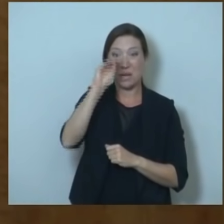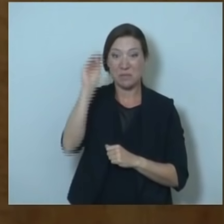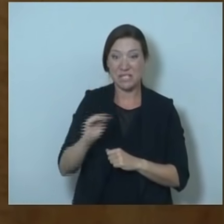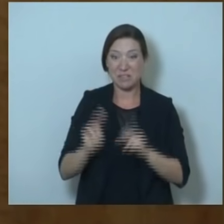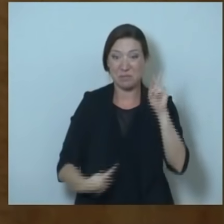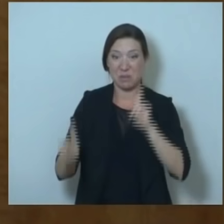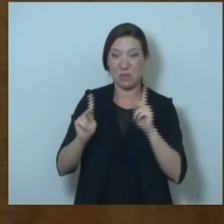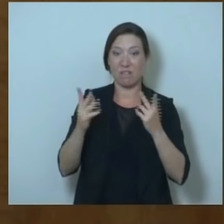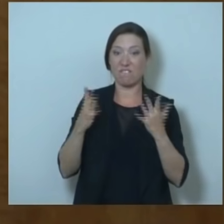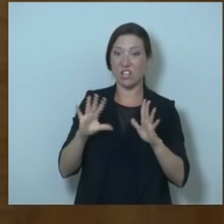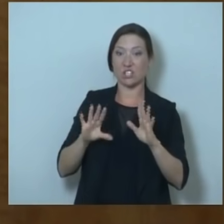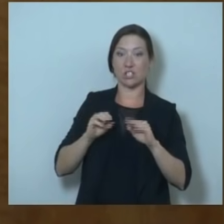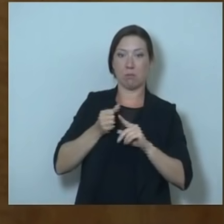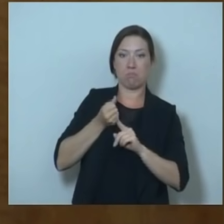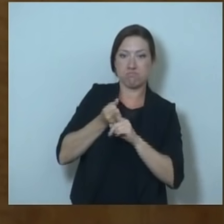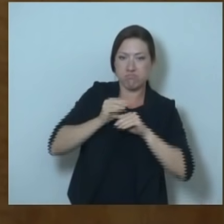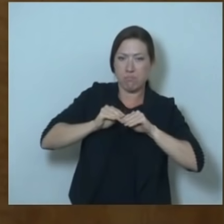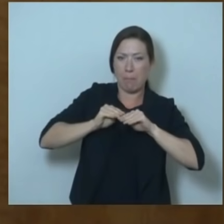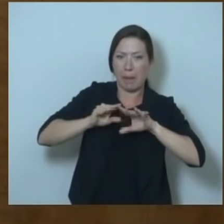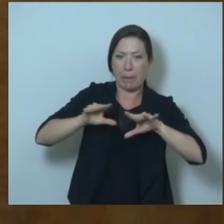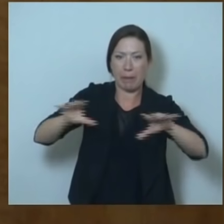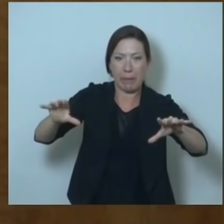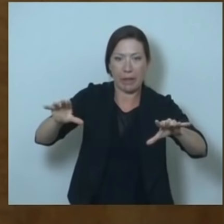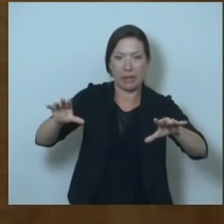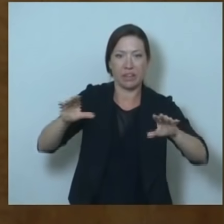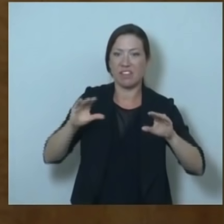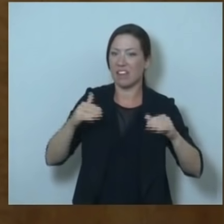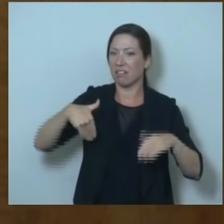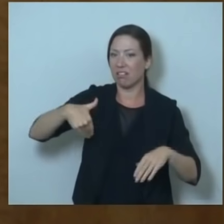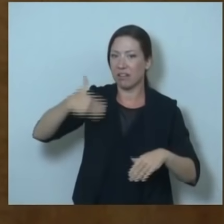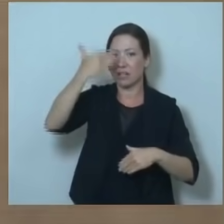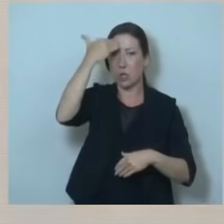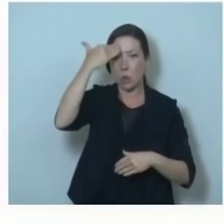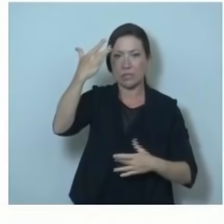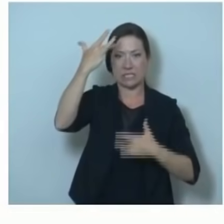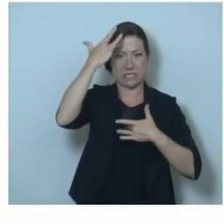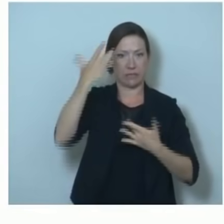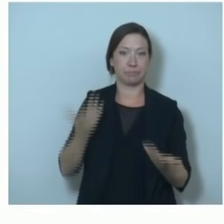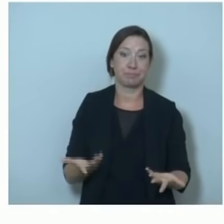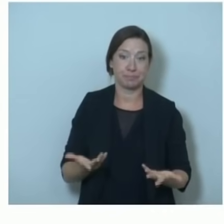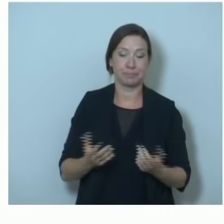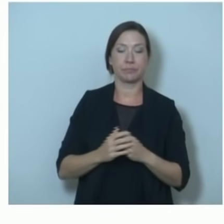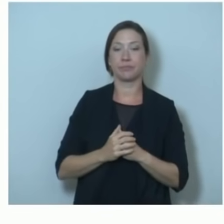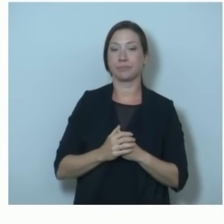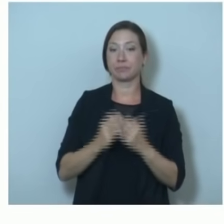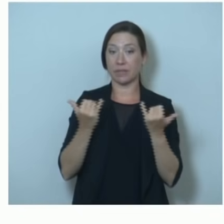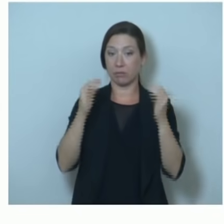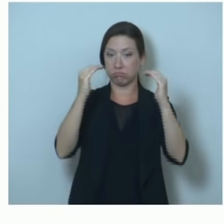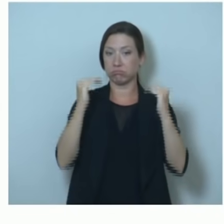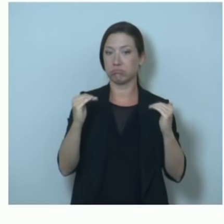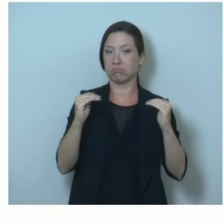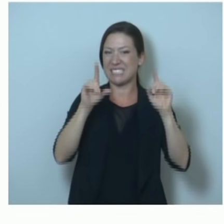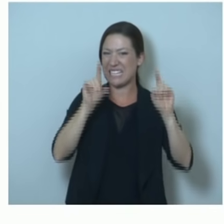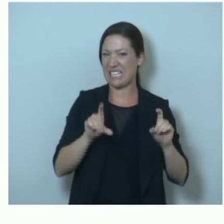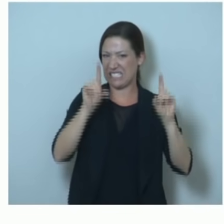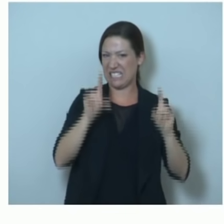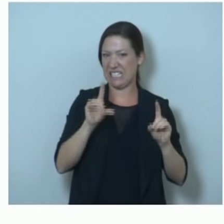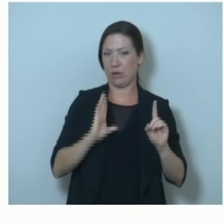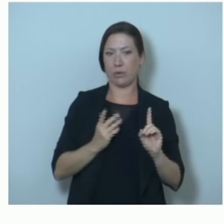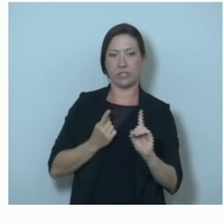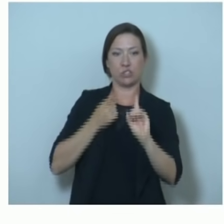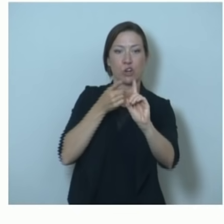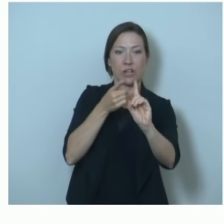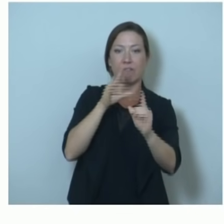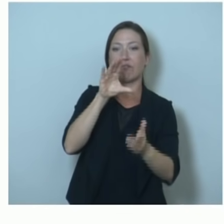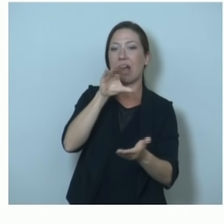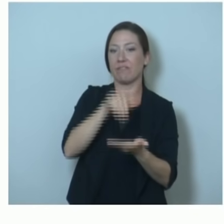work with us to protect others. Testing, I mentioned. The next slide, you can see our target of 5,000. We're